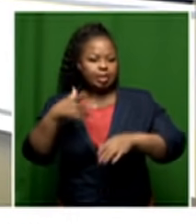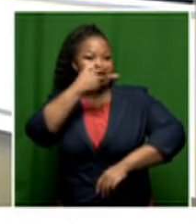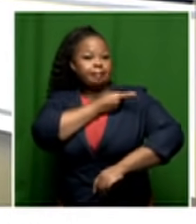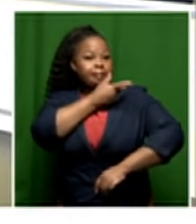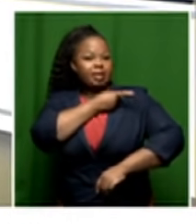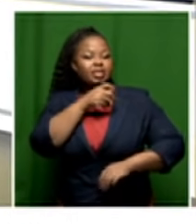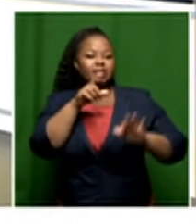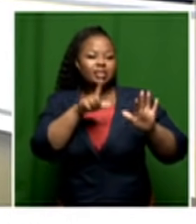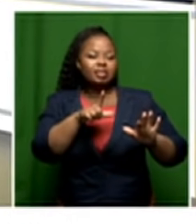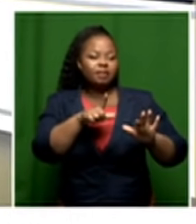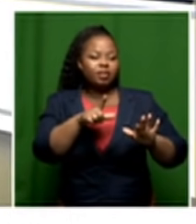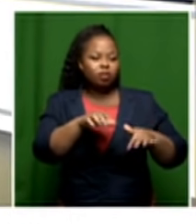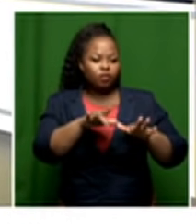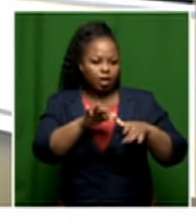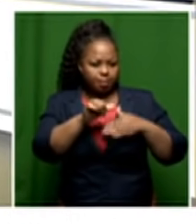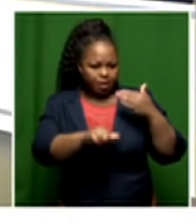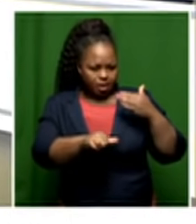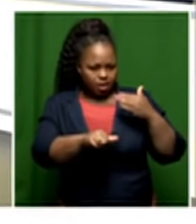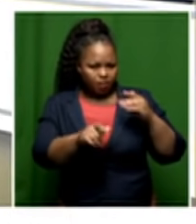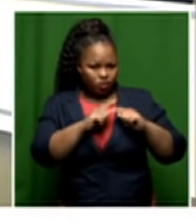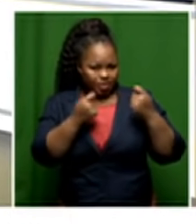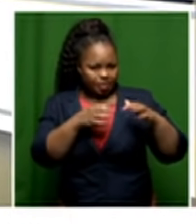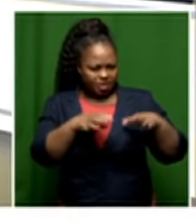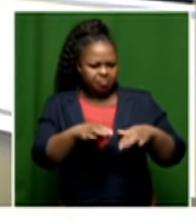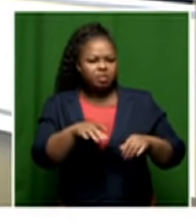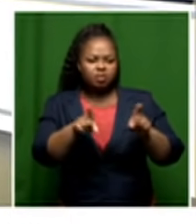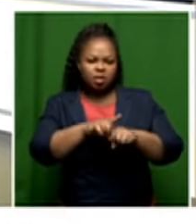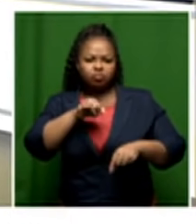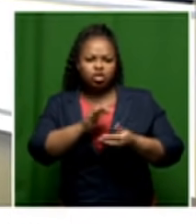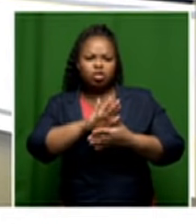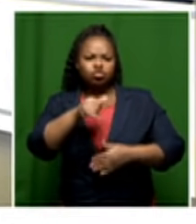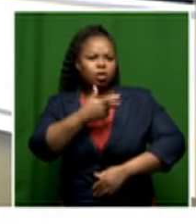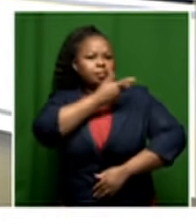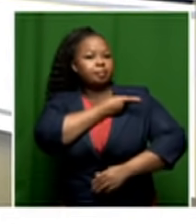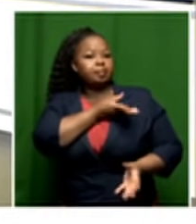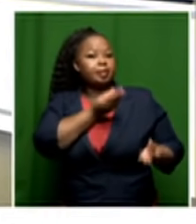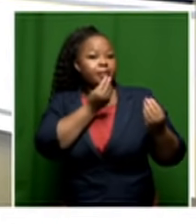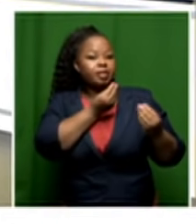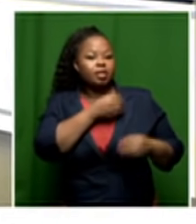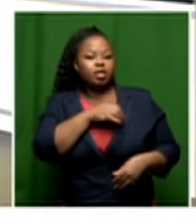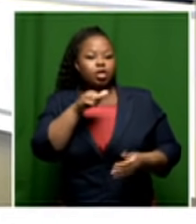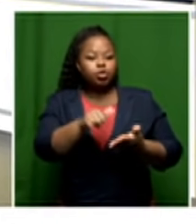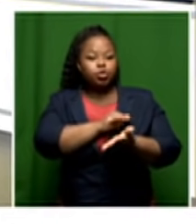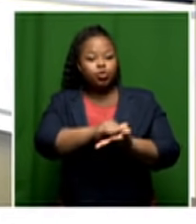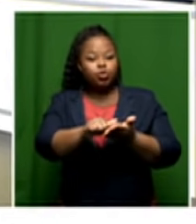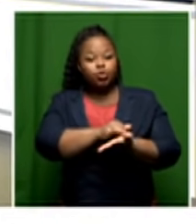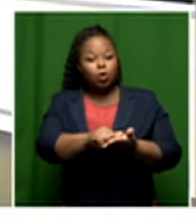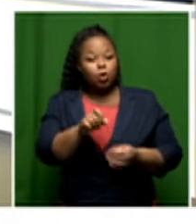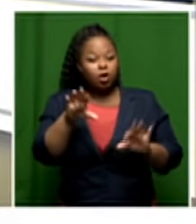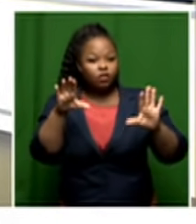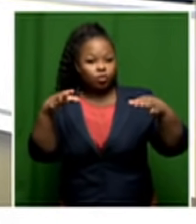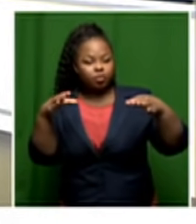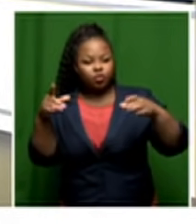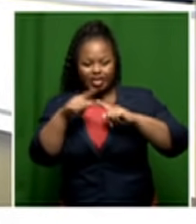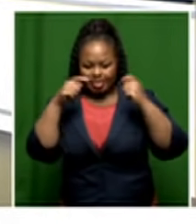vaccinated. 7th of April, I'm reading, they also got the Johnson & Johnson vaccine. Now, the New York Yankees, out of the